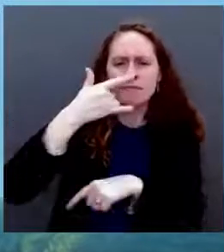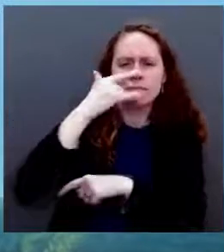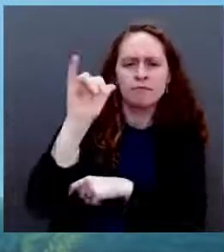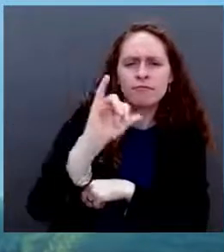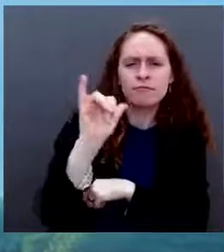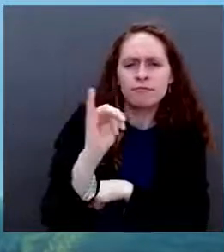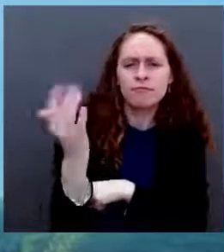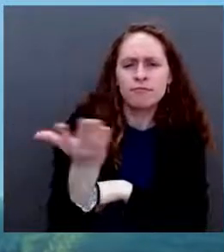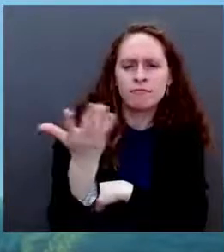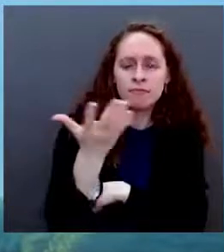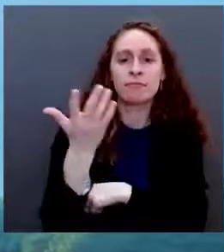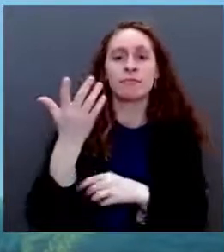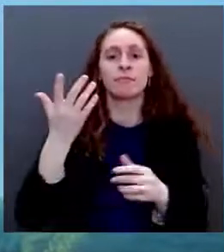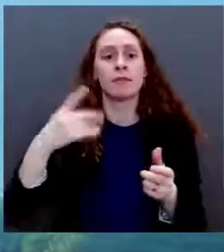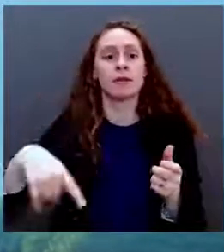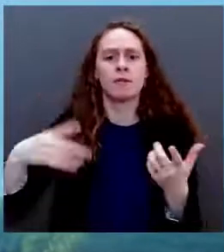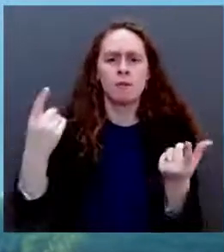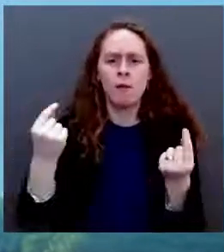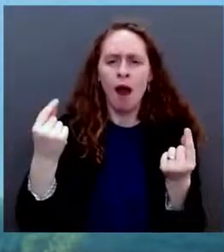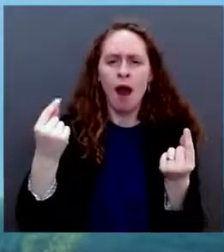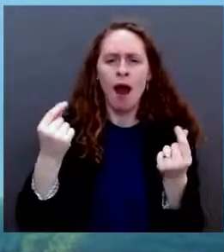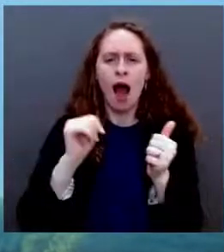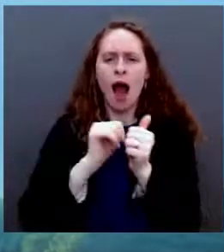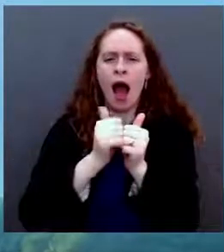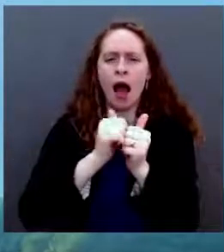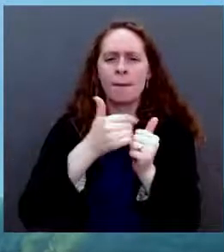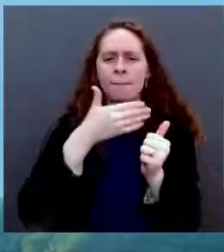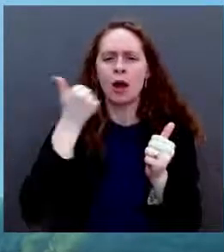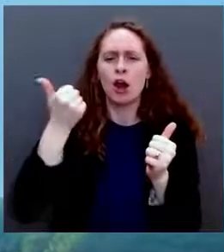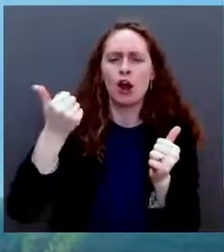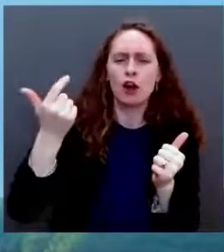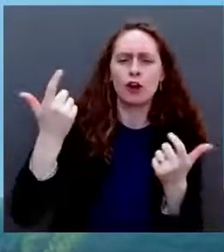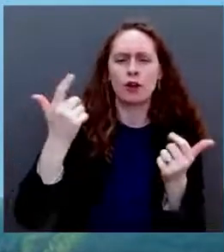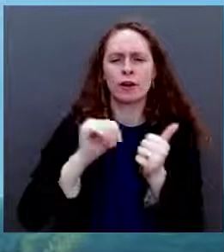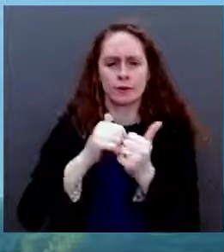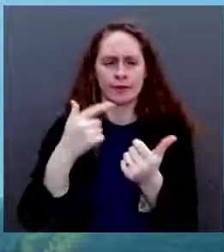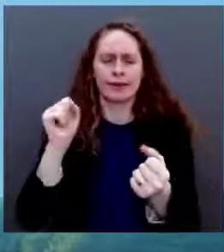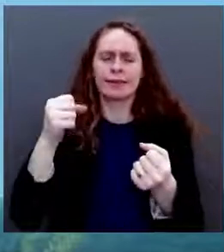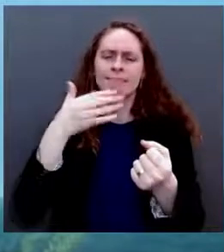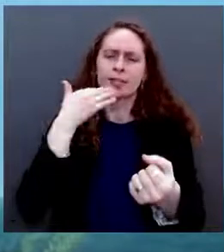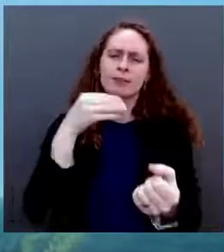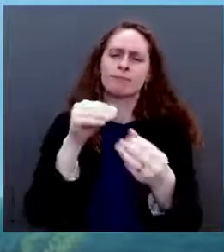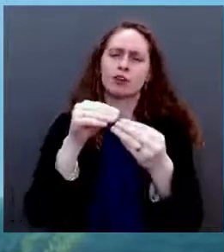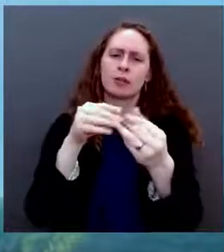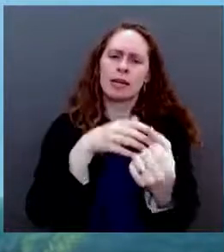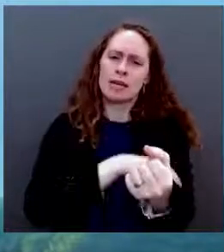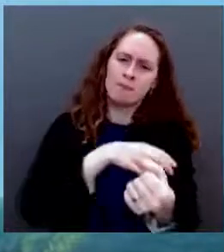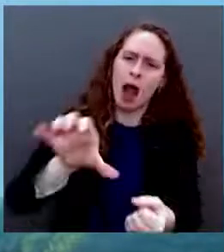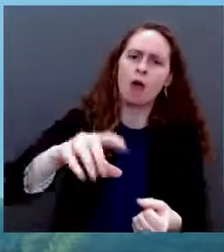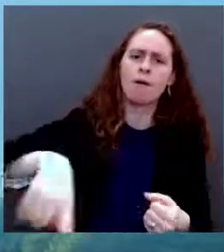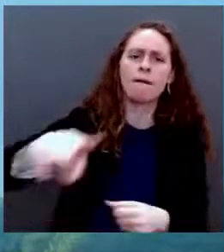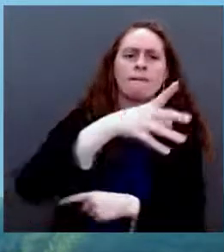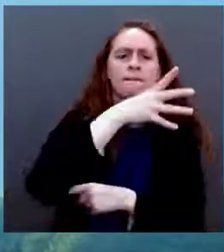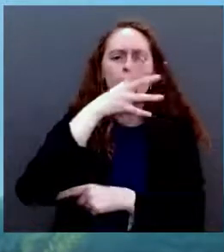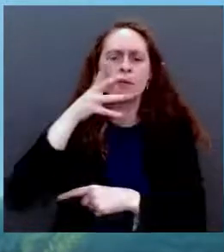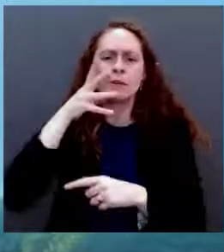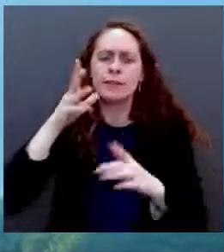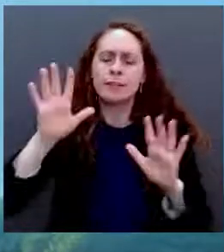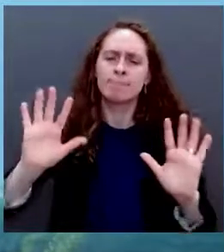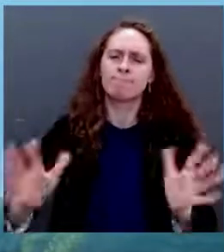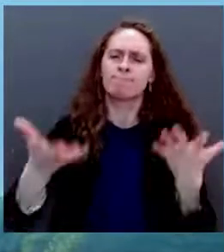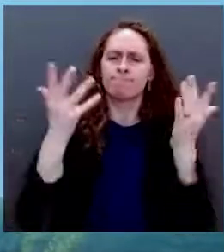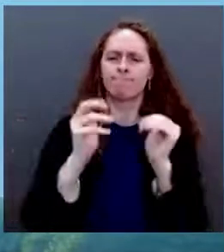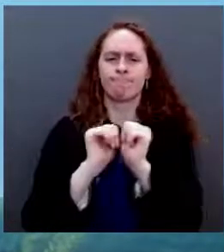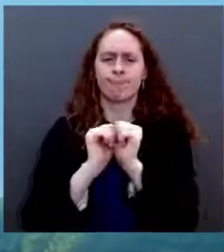with ownership and control, enabling farms to be viable and sustainable for the next generation, that incredible